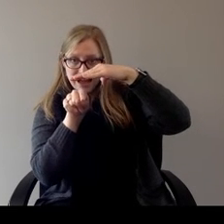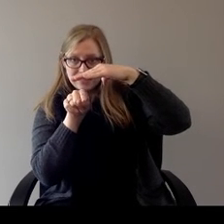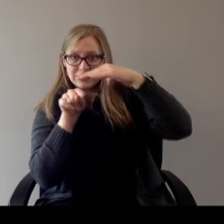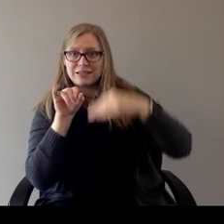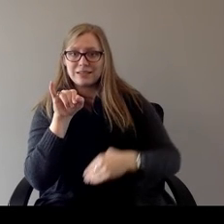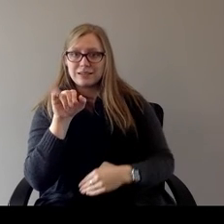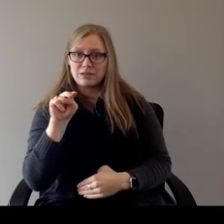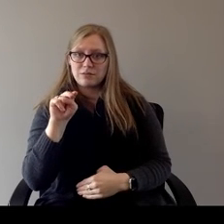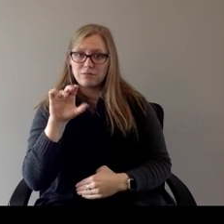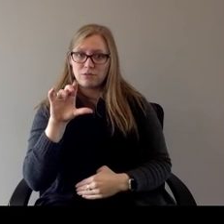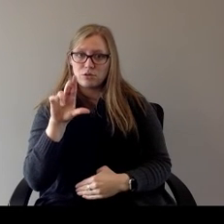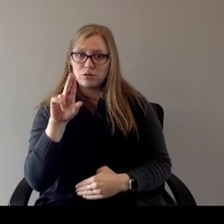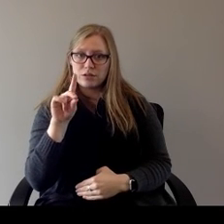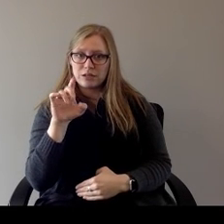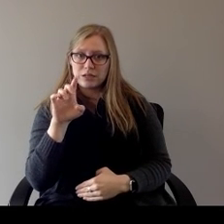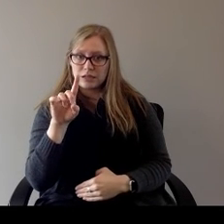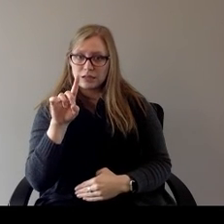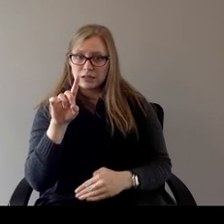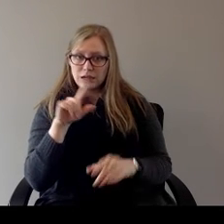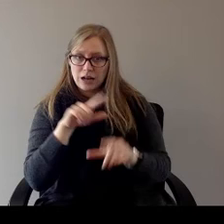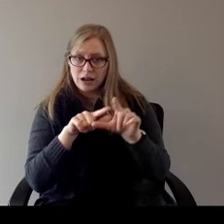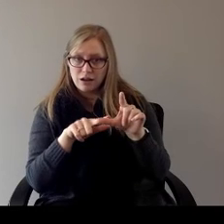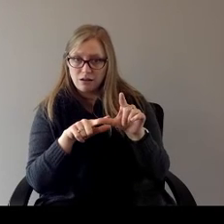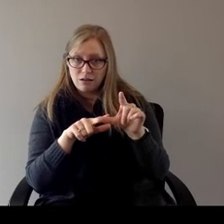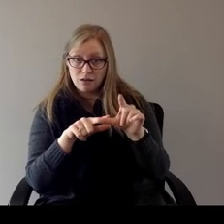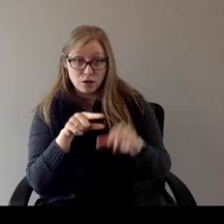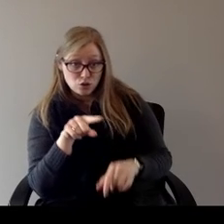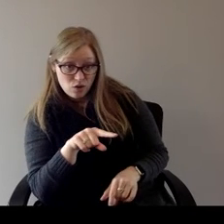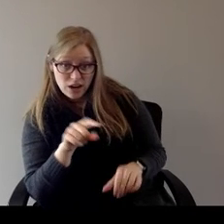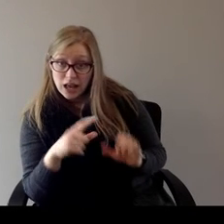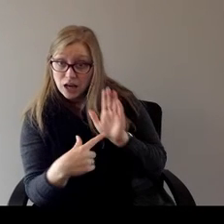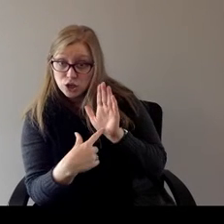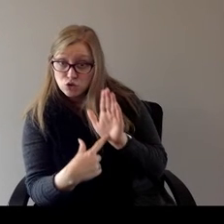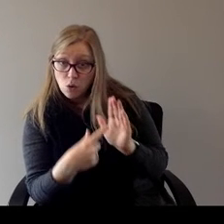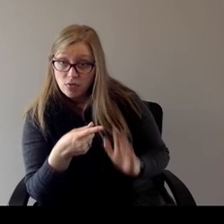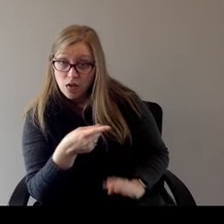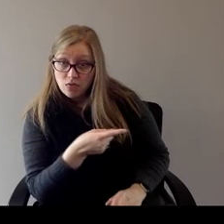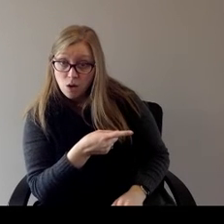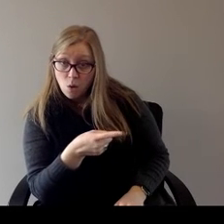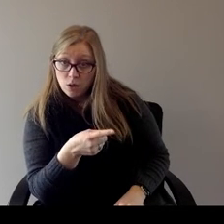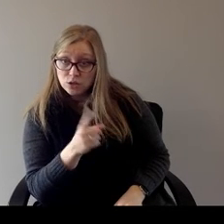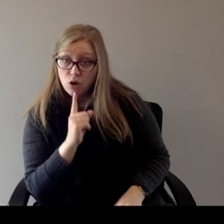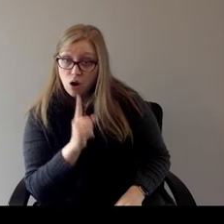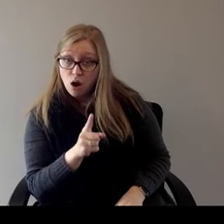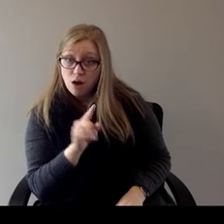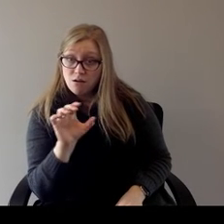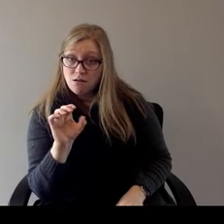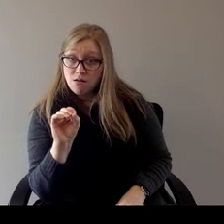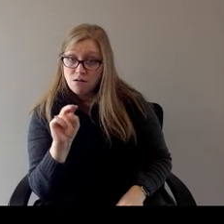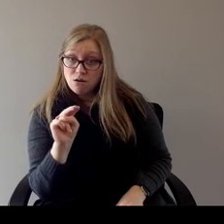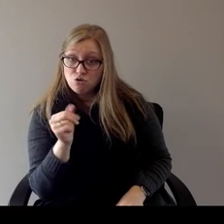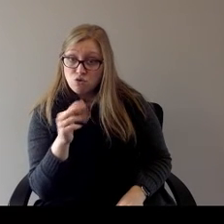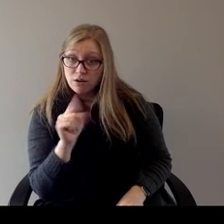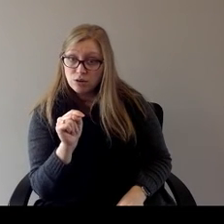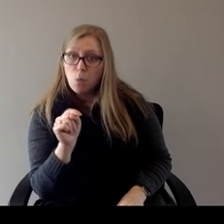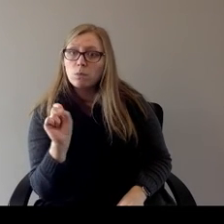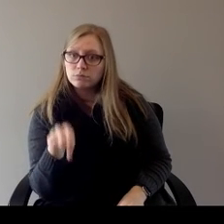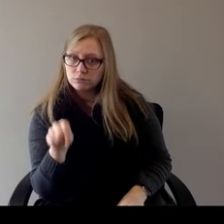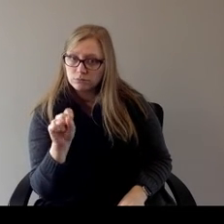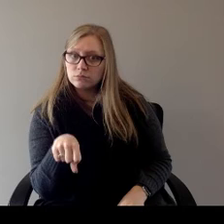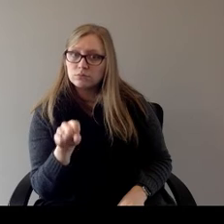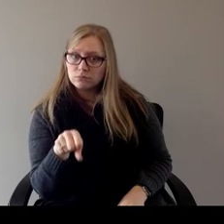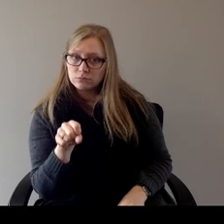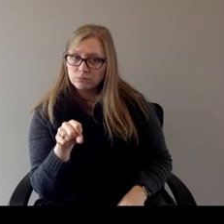in fact congruent? And I can, yes, because they tell us that these two lines BC, these line